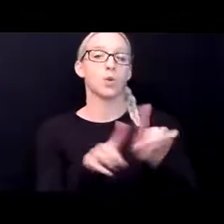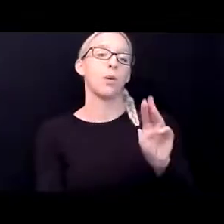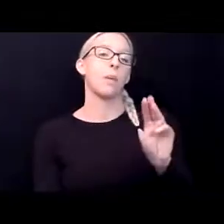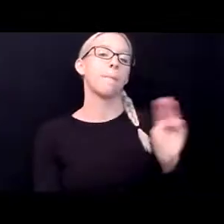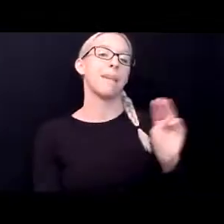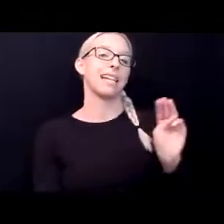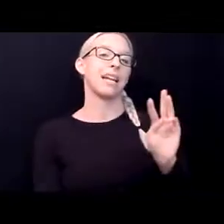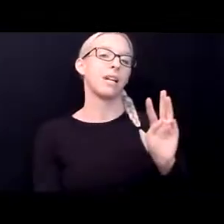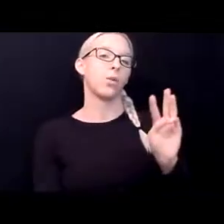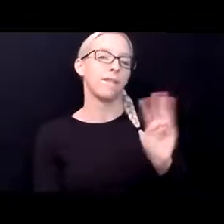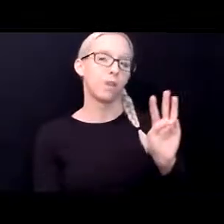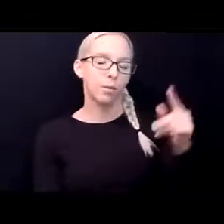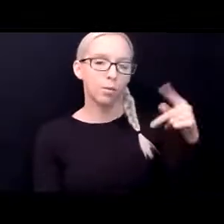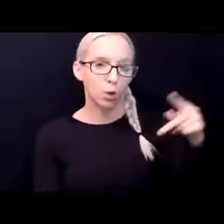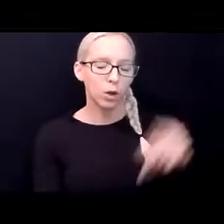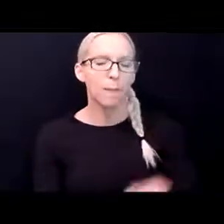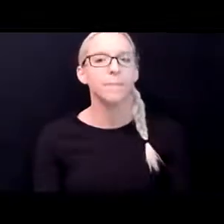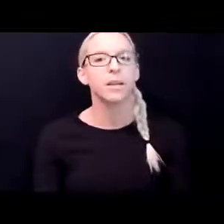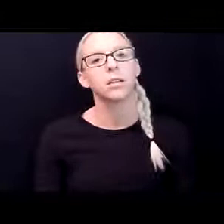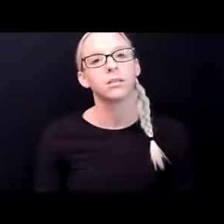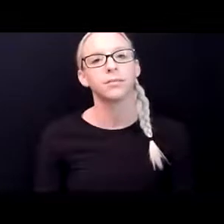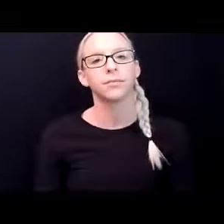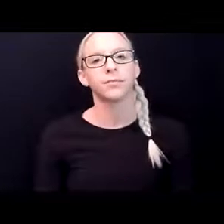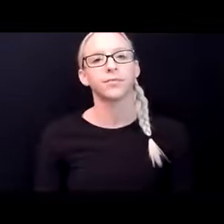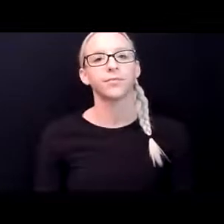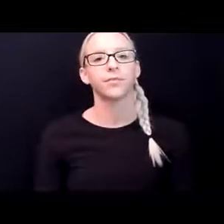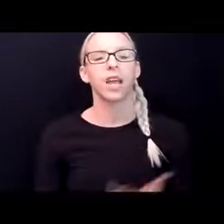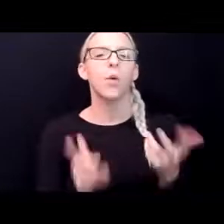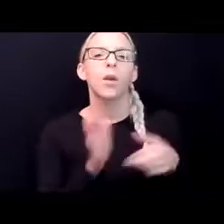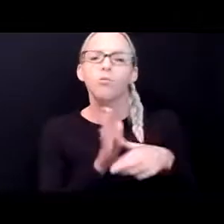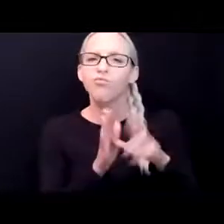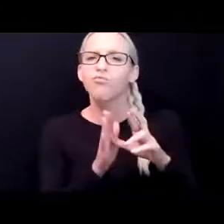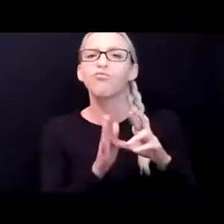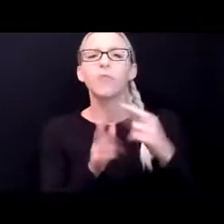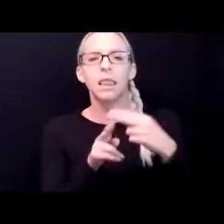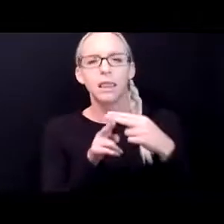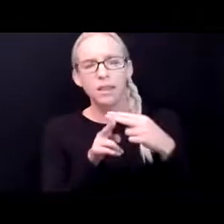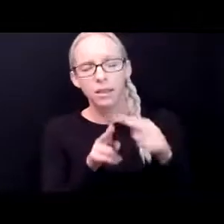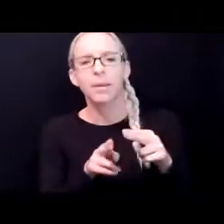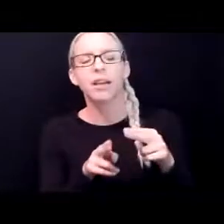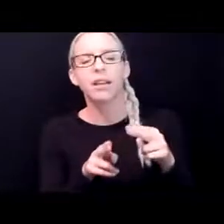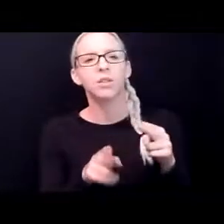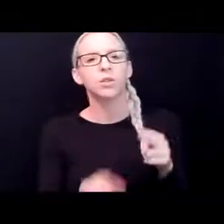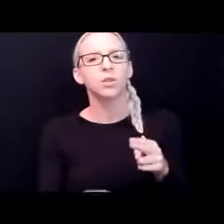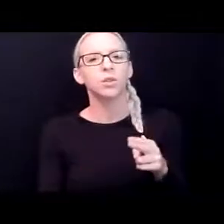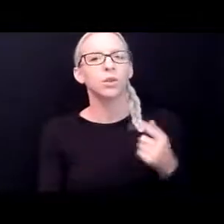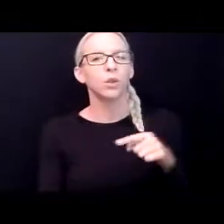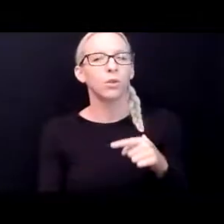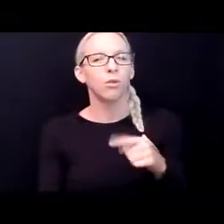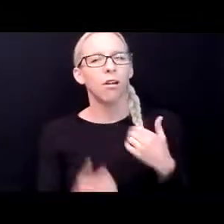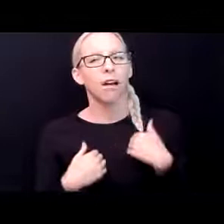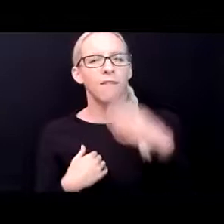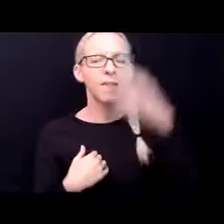programs. But I want to give a little bit of an overview just so that we can have the context for how special needs trusts work. So